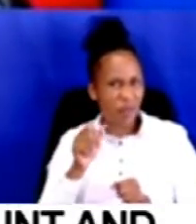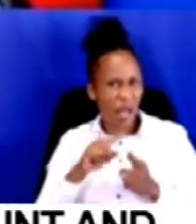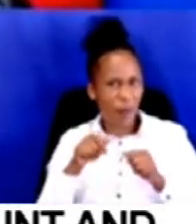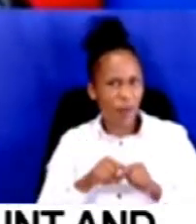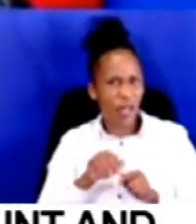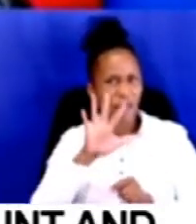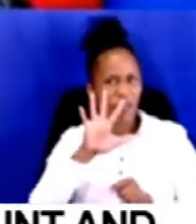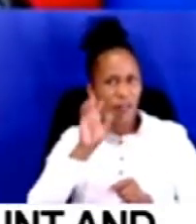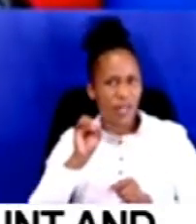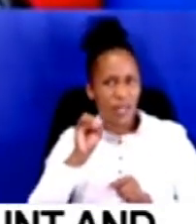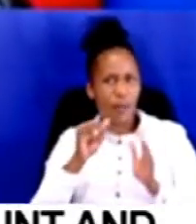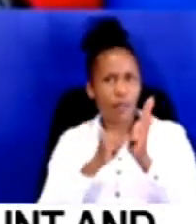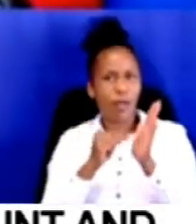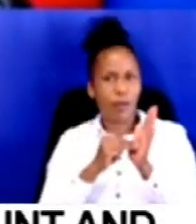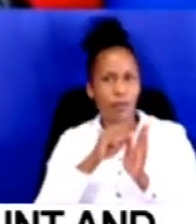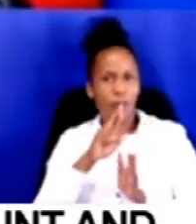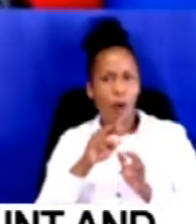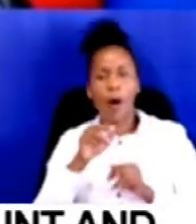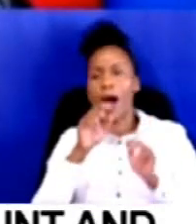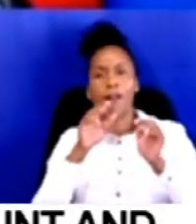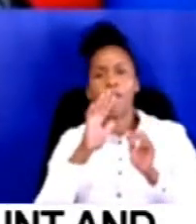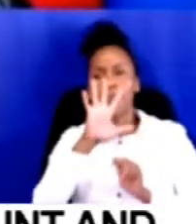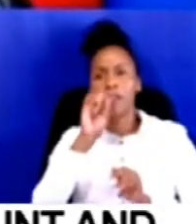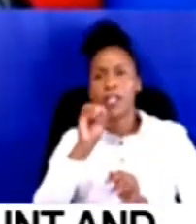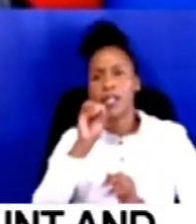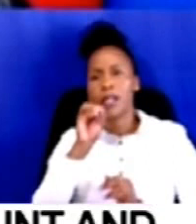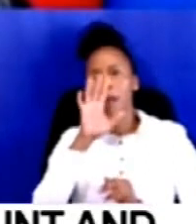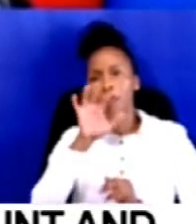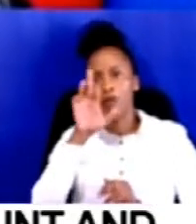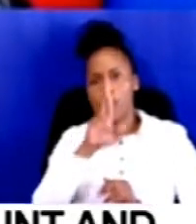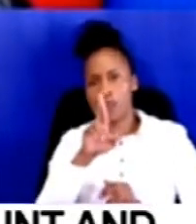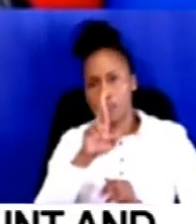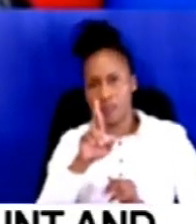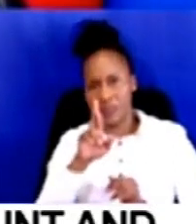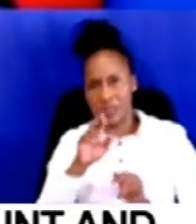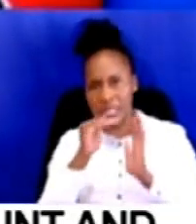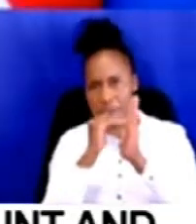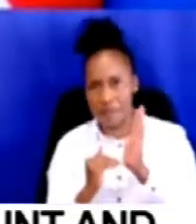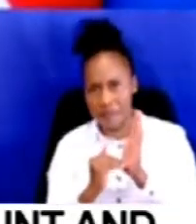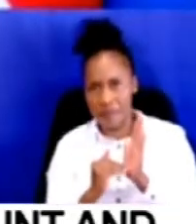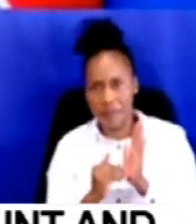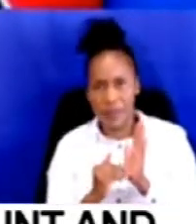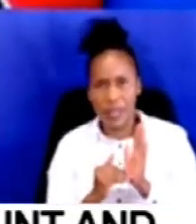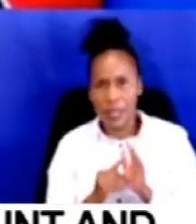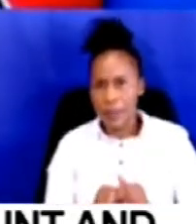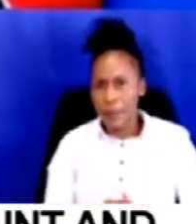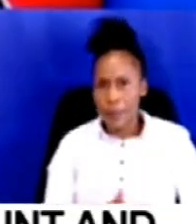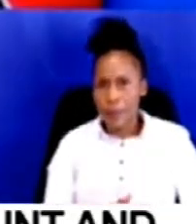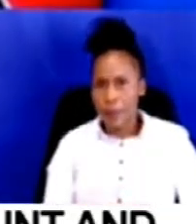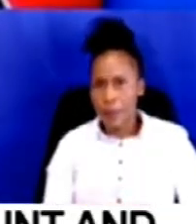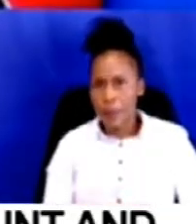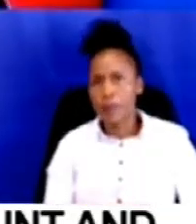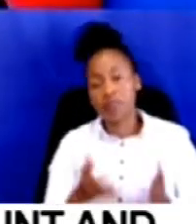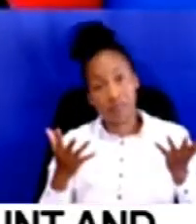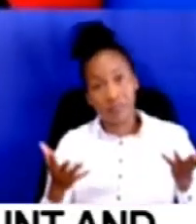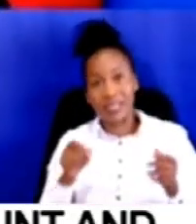billion shortfall, money that is supposed to go to local government. Well, it's